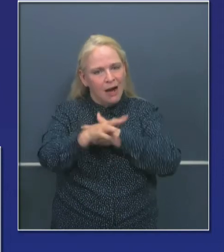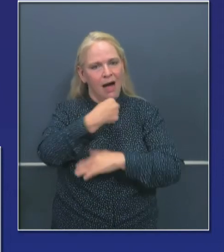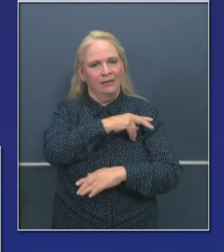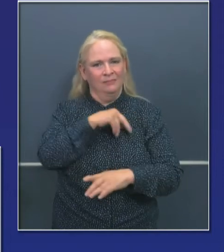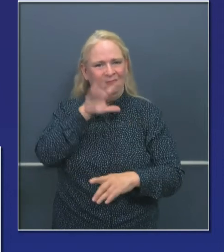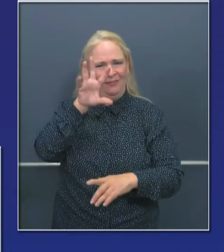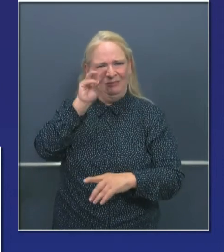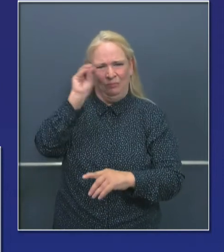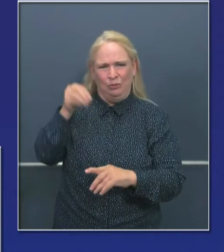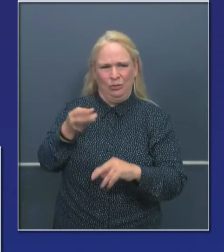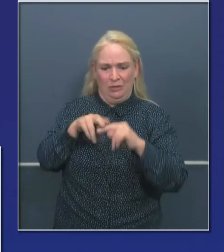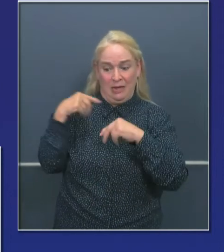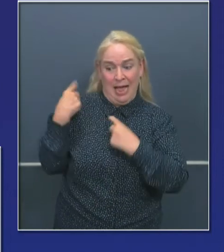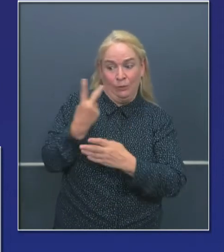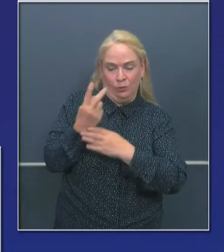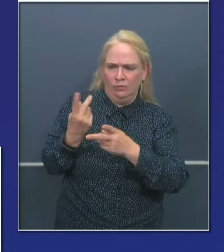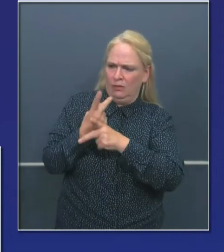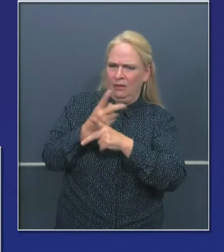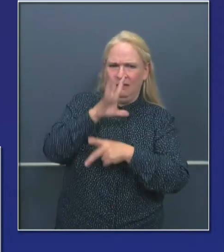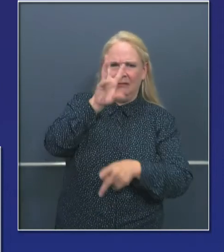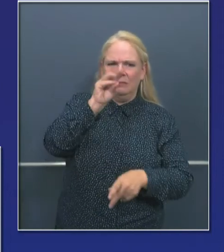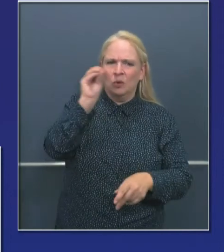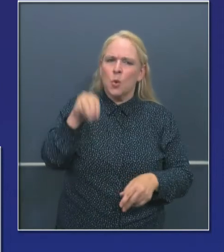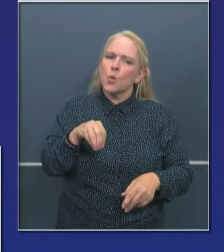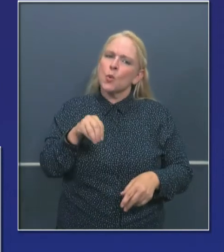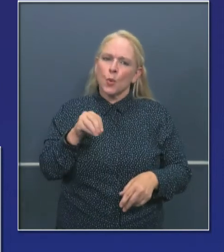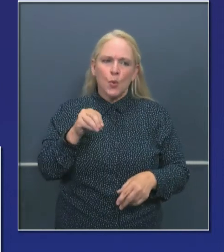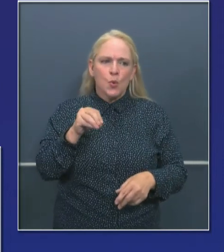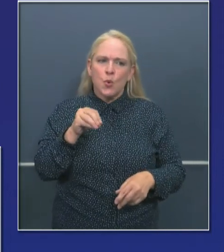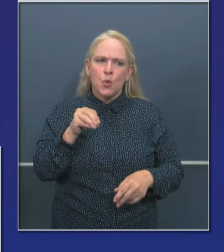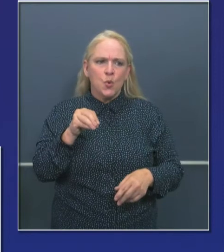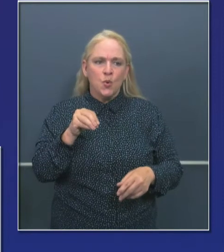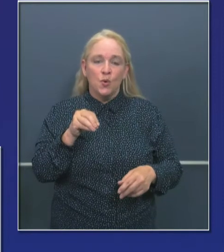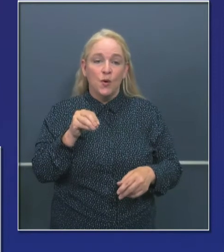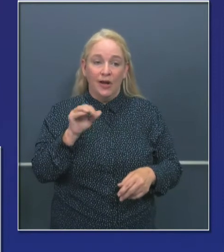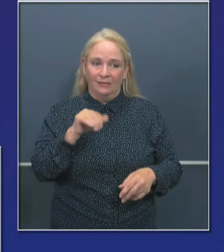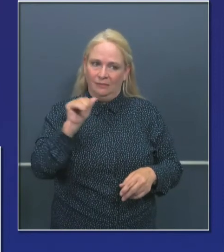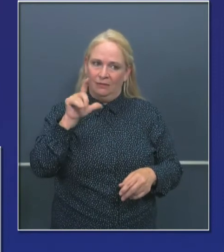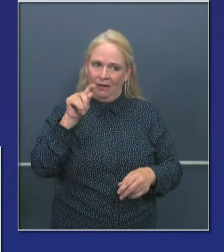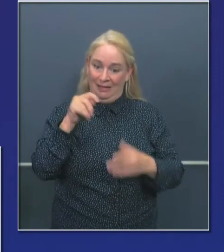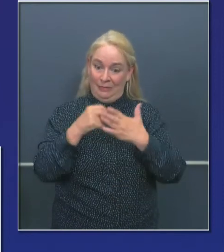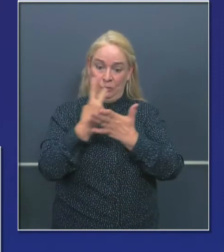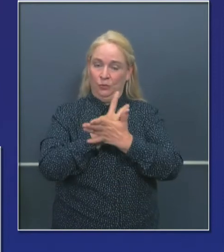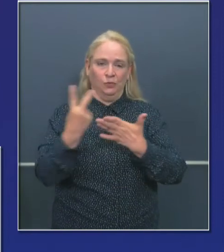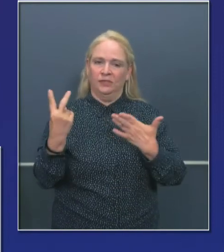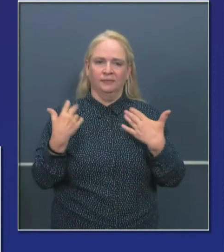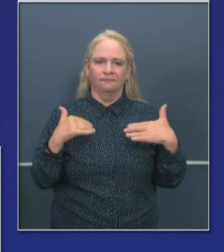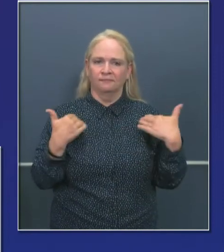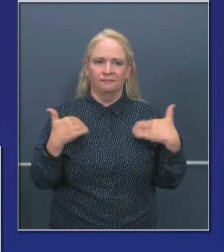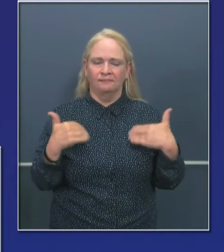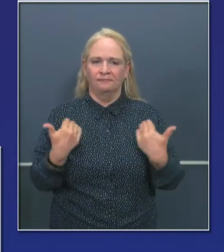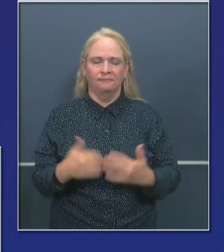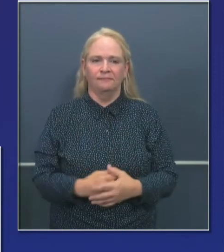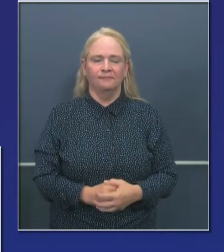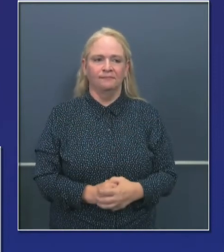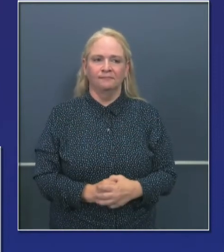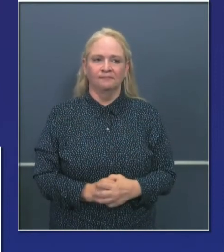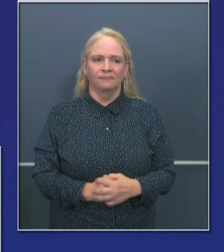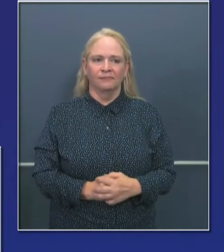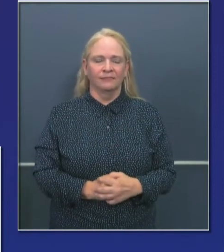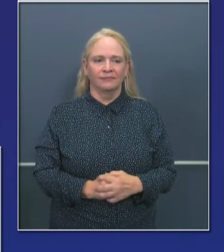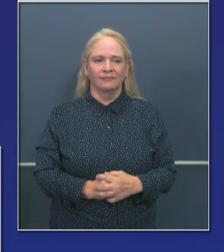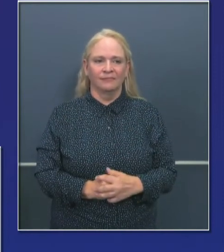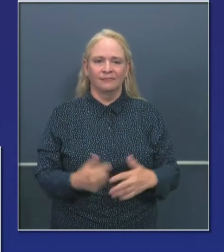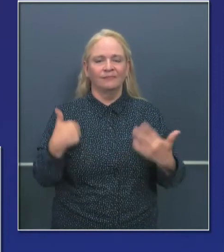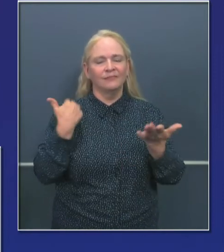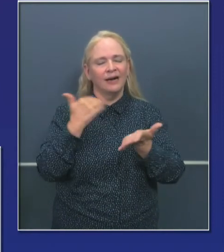reporting period. 56%, just over a 2-week reporting period. Again, reinforcing the